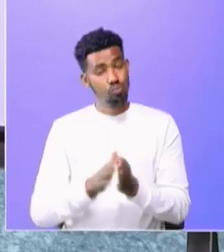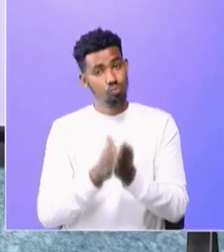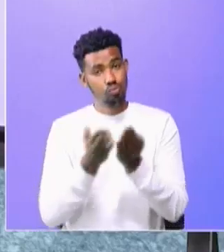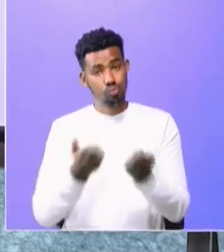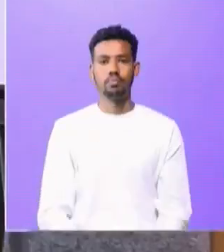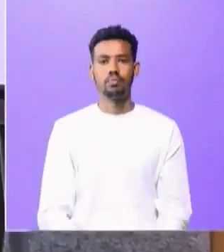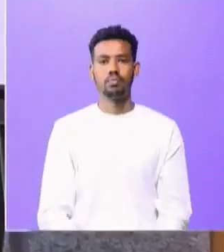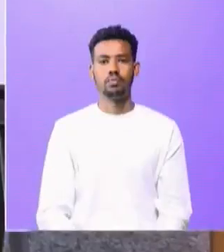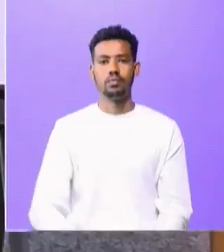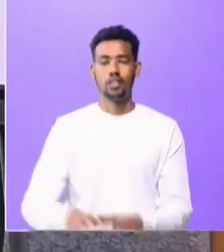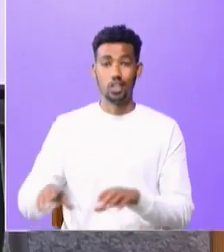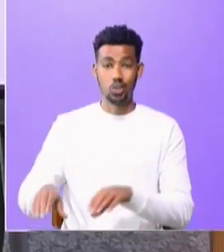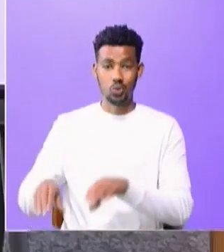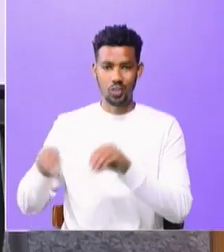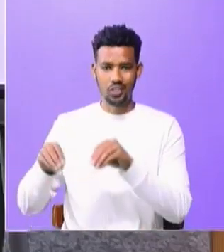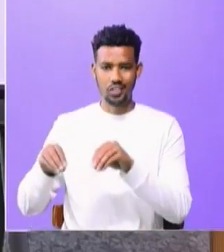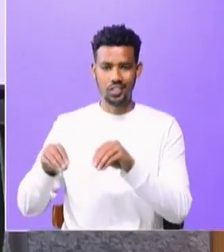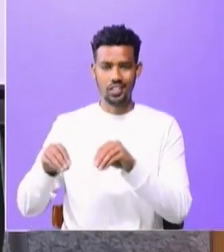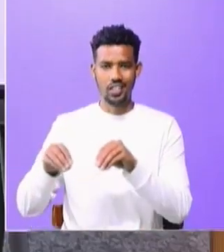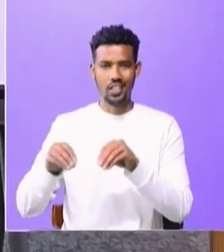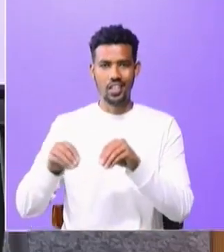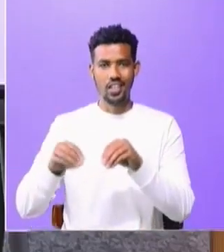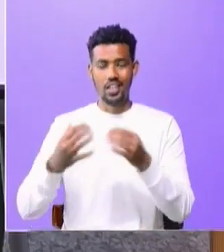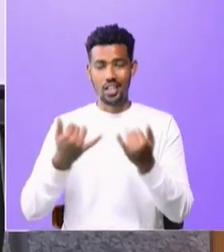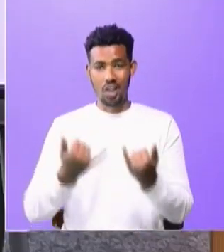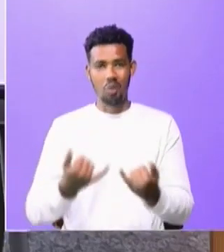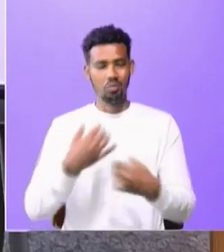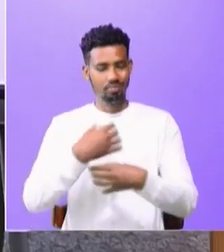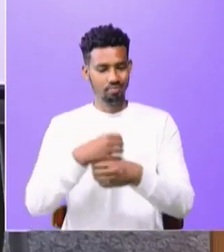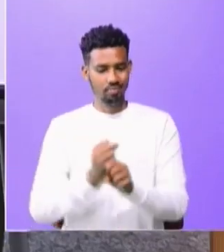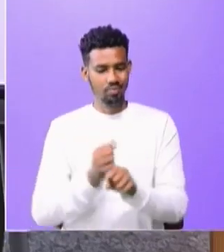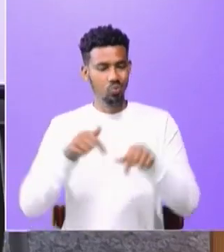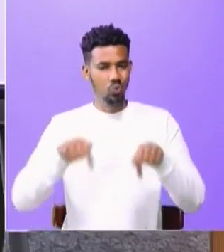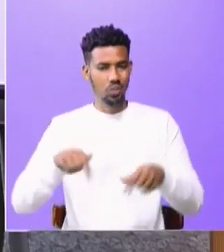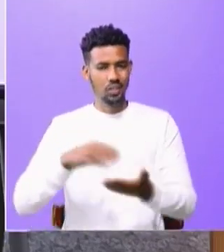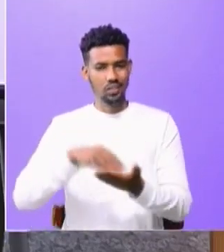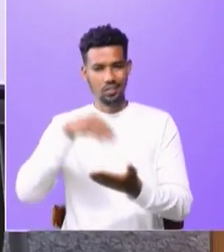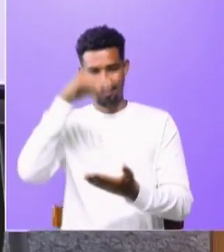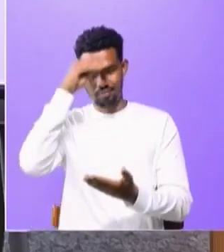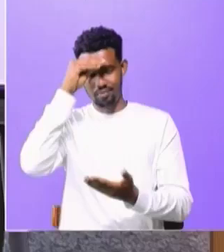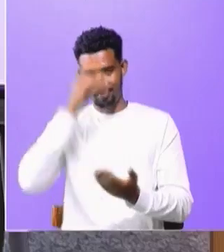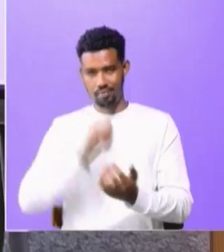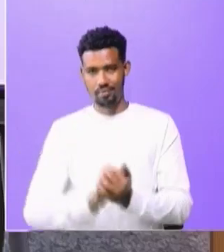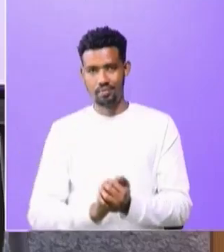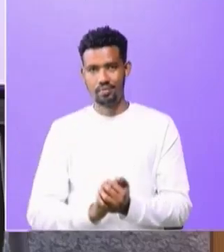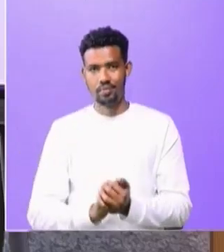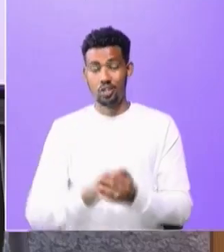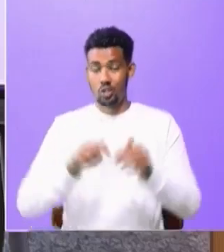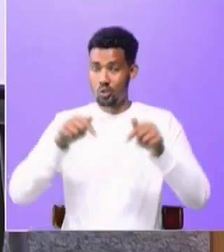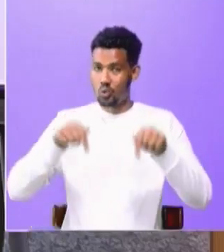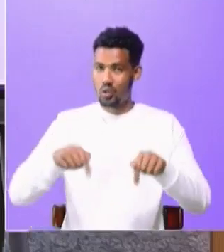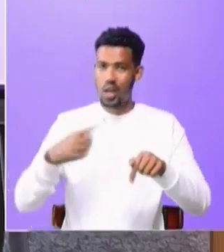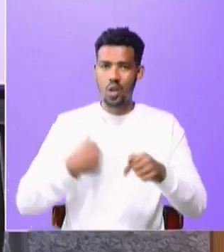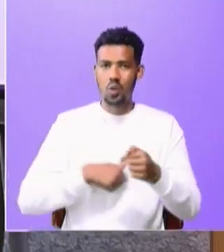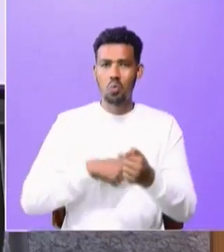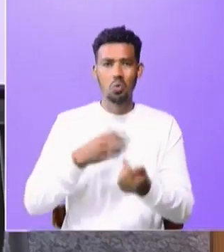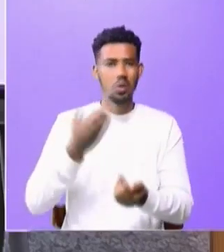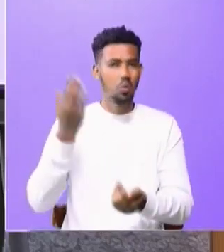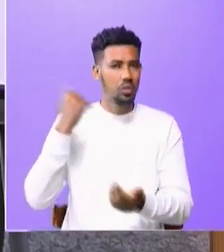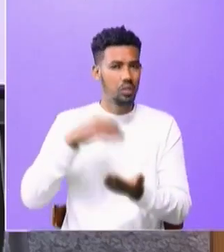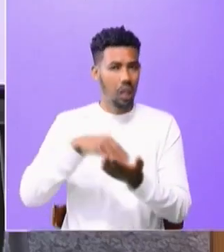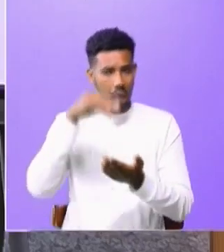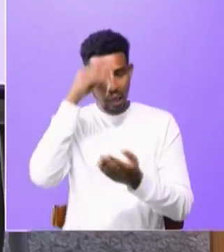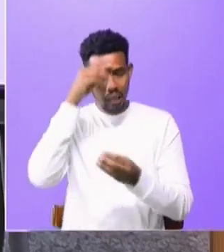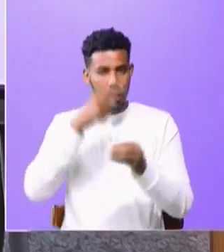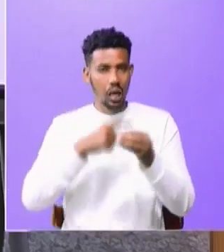books. Students, let us summarize today's lesson. Today, we were learning